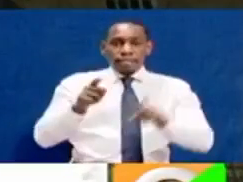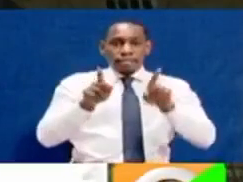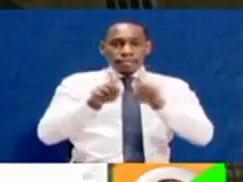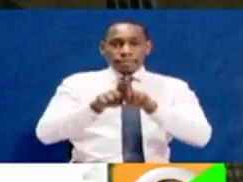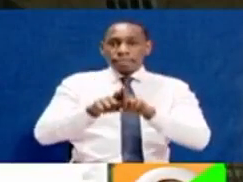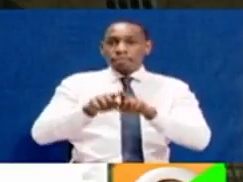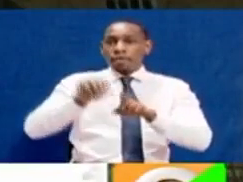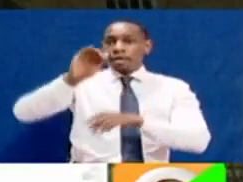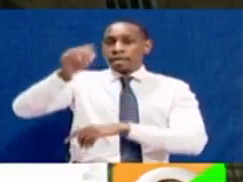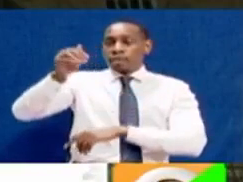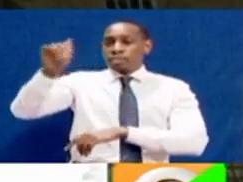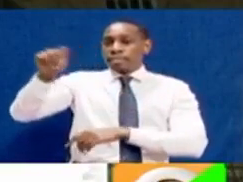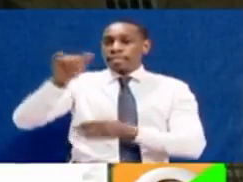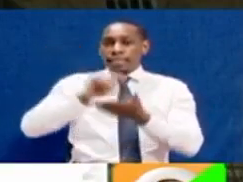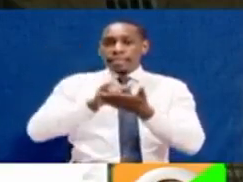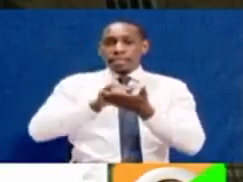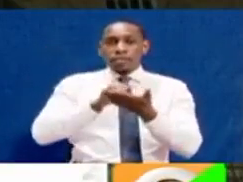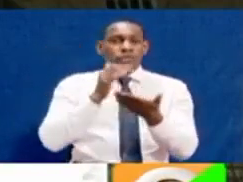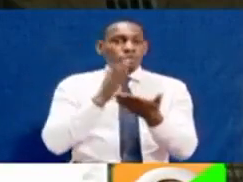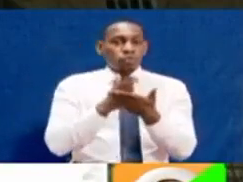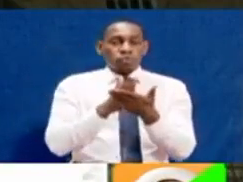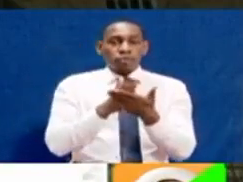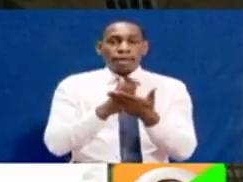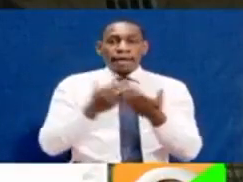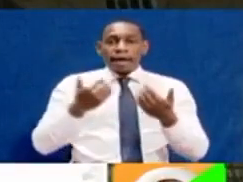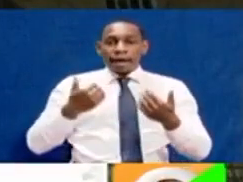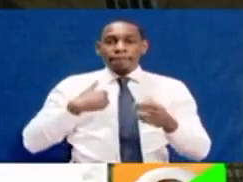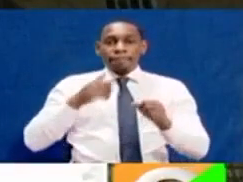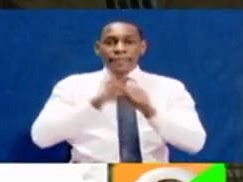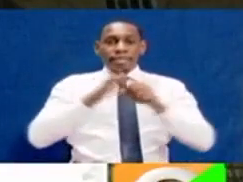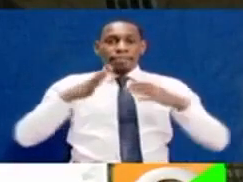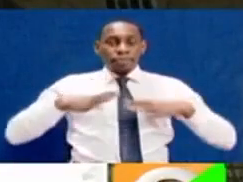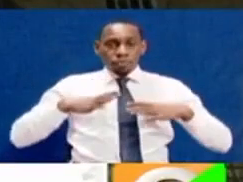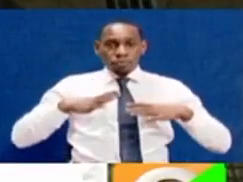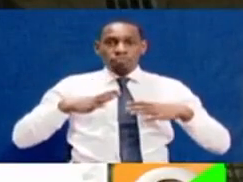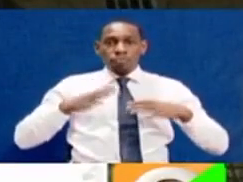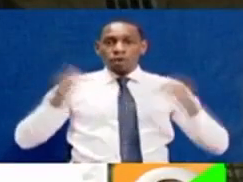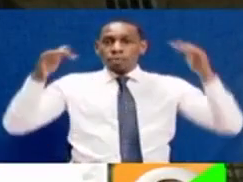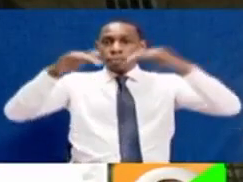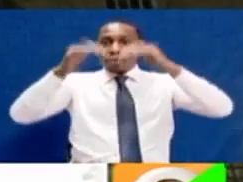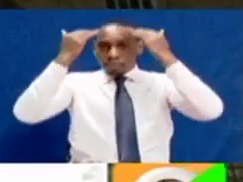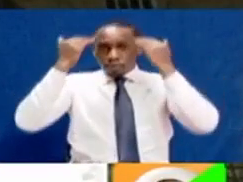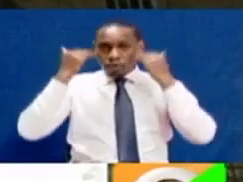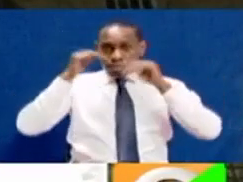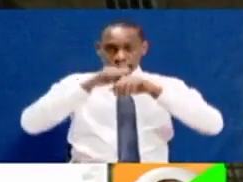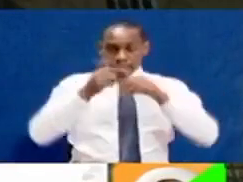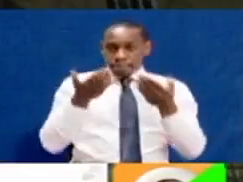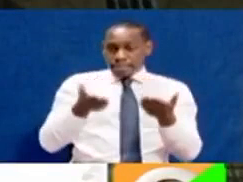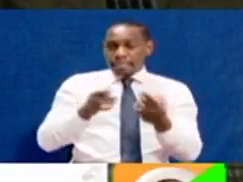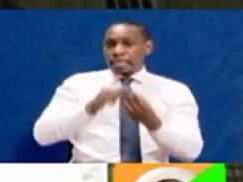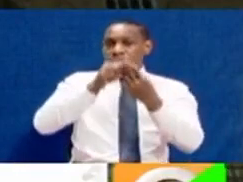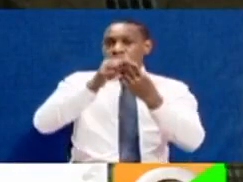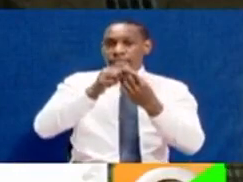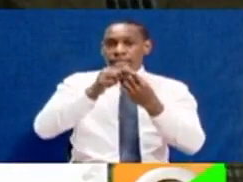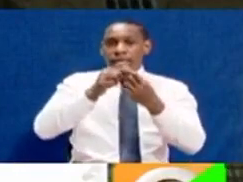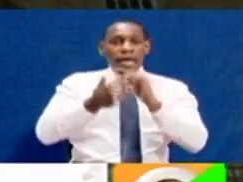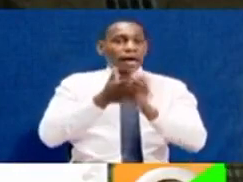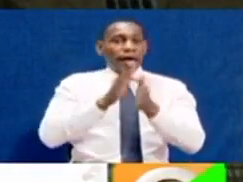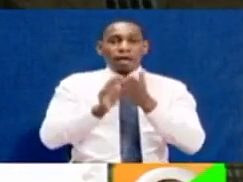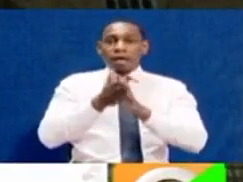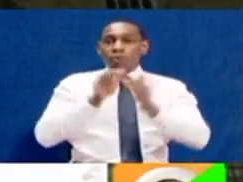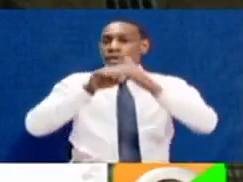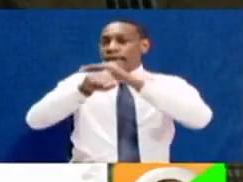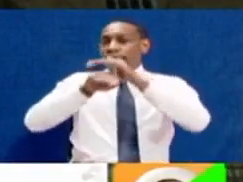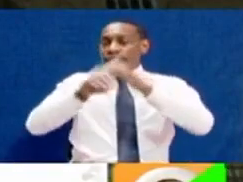also be the counties where the most number of people will, you know, crowd the courts at a time like this, especially when there hasn't been much access